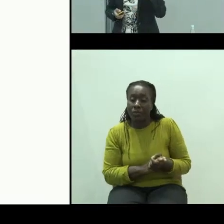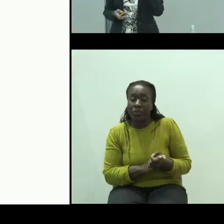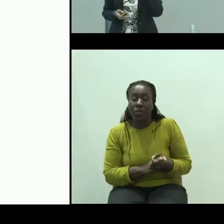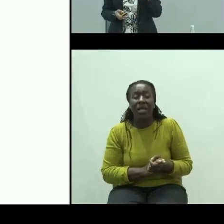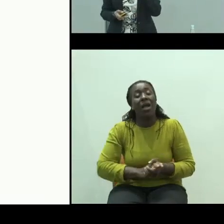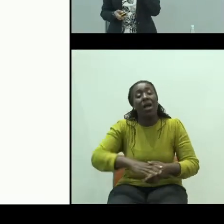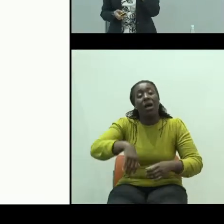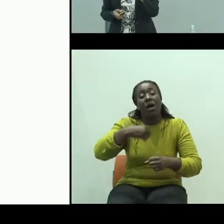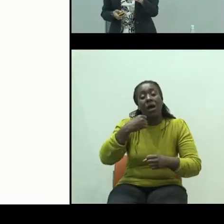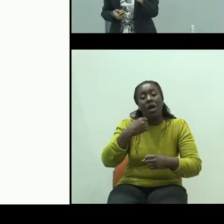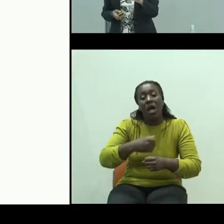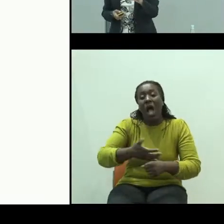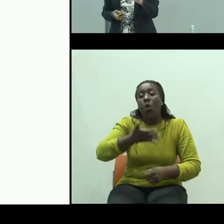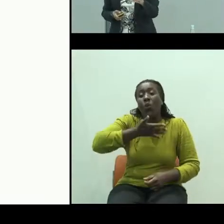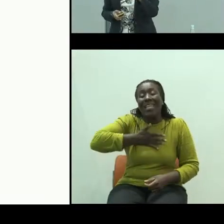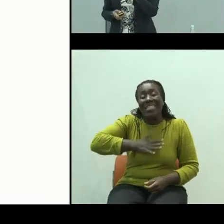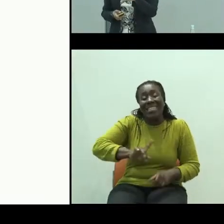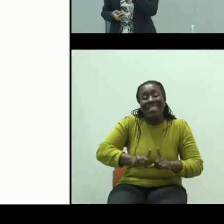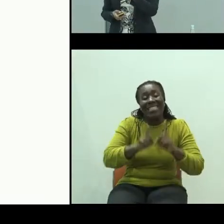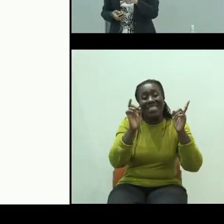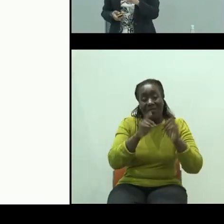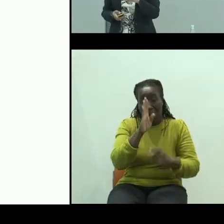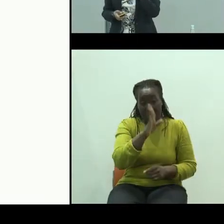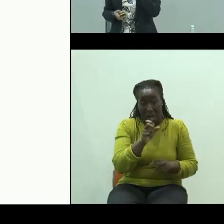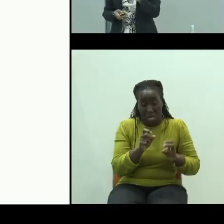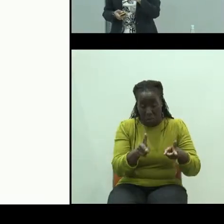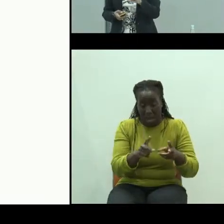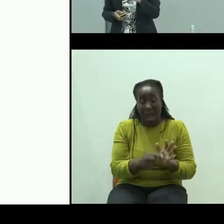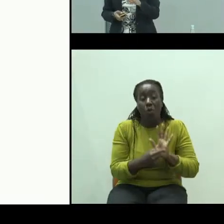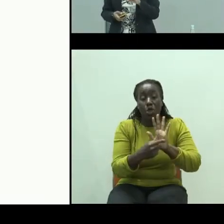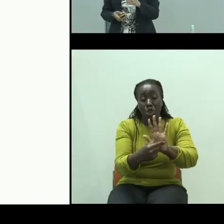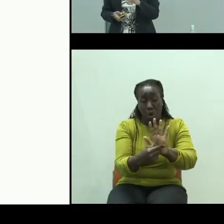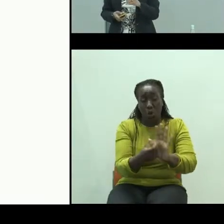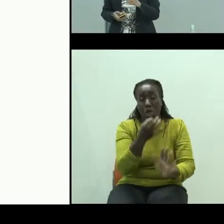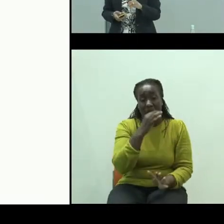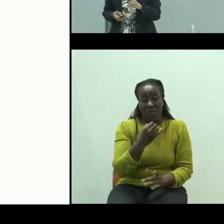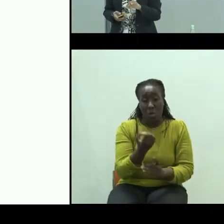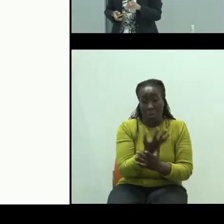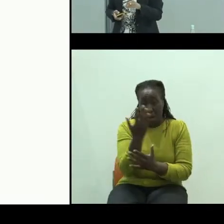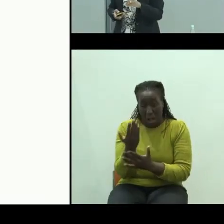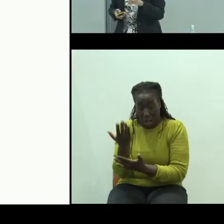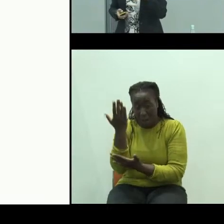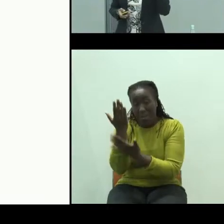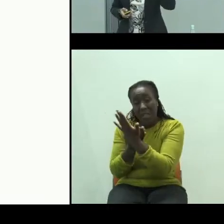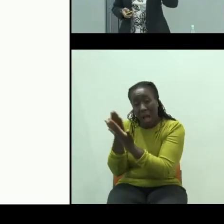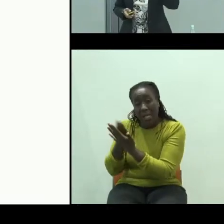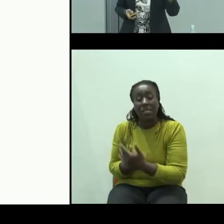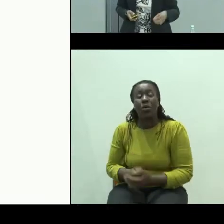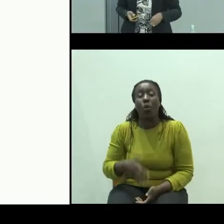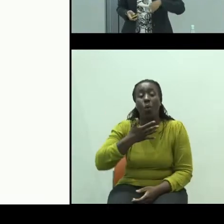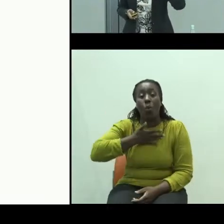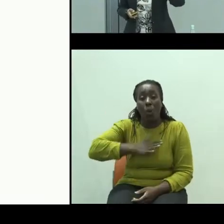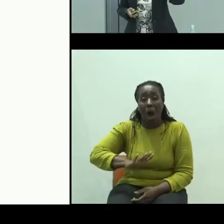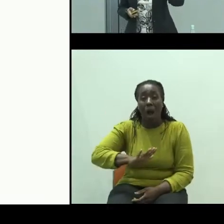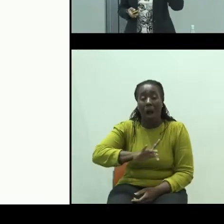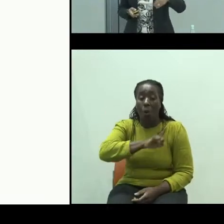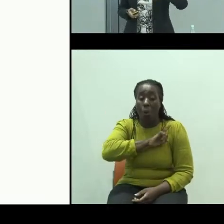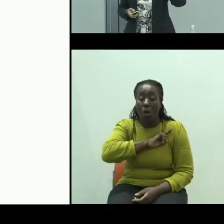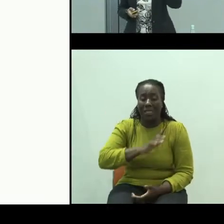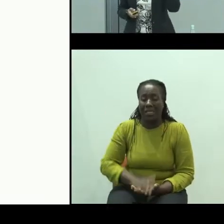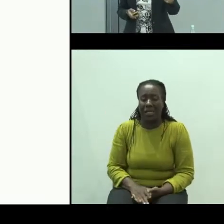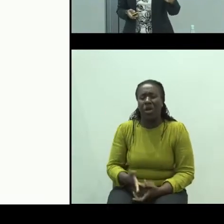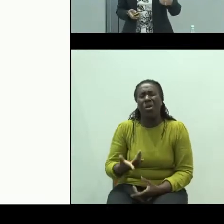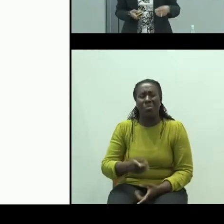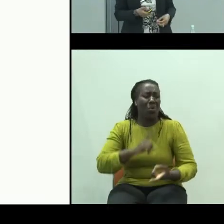we needed a different pathway, and I'll show you in a couple slides why we needed a different pathway. But we still are relying upon